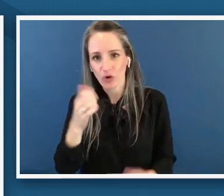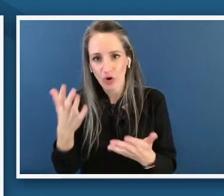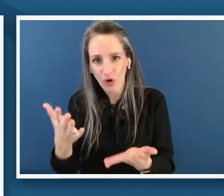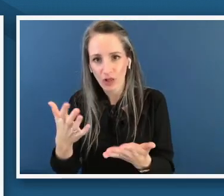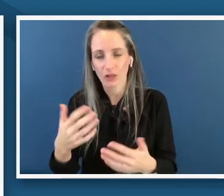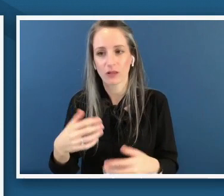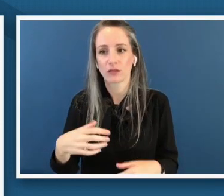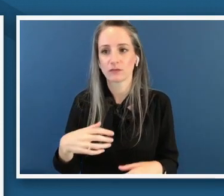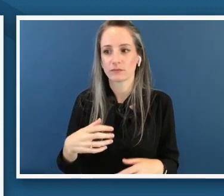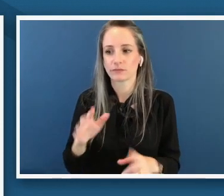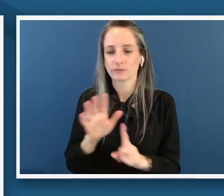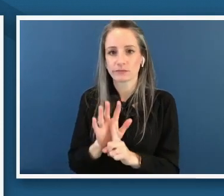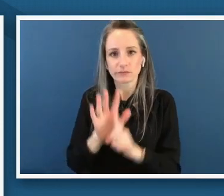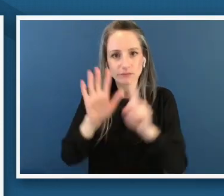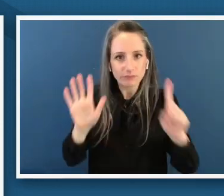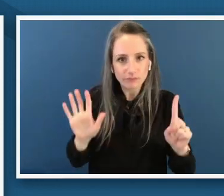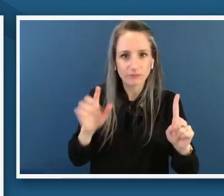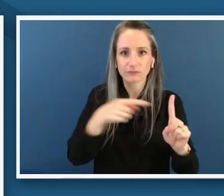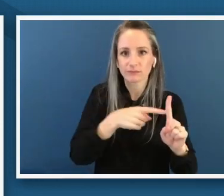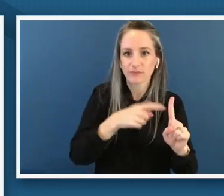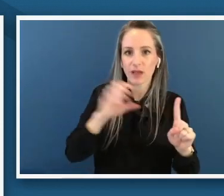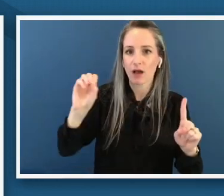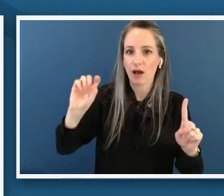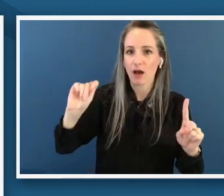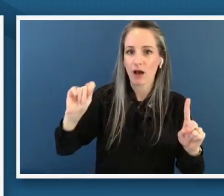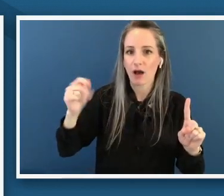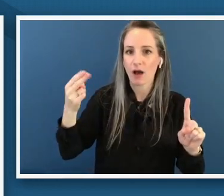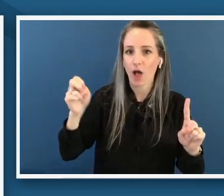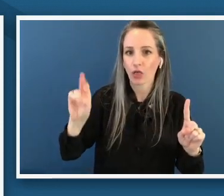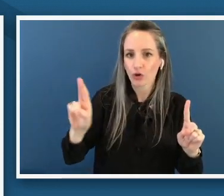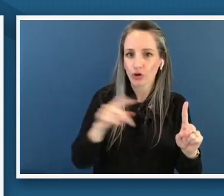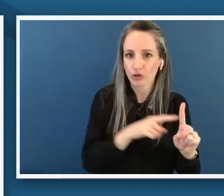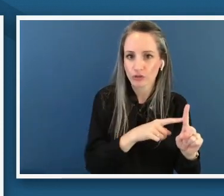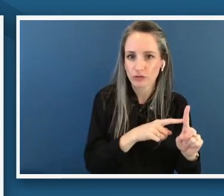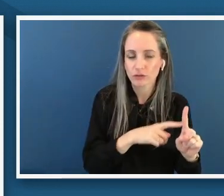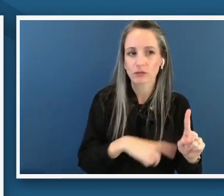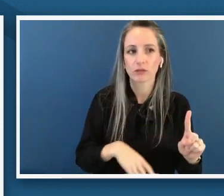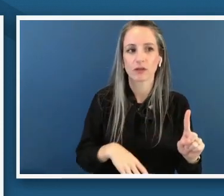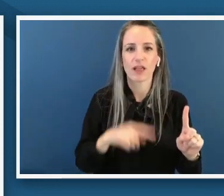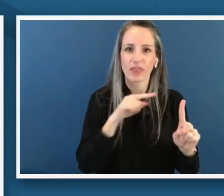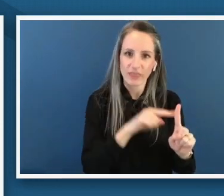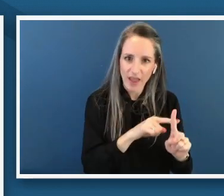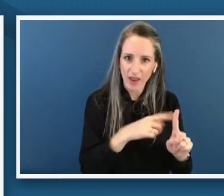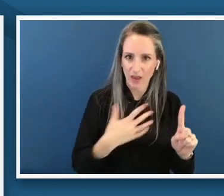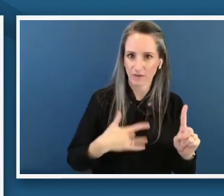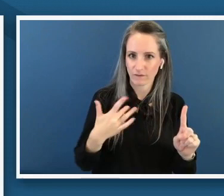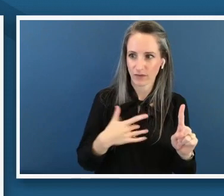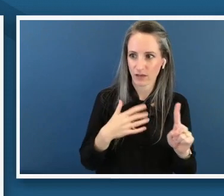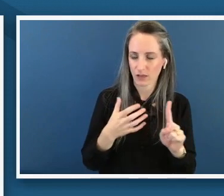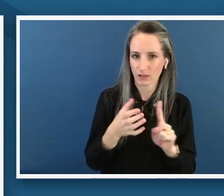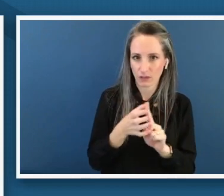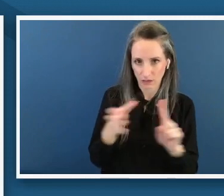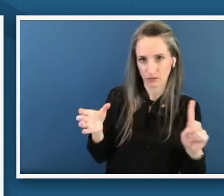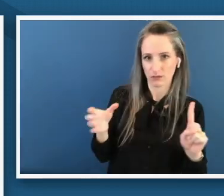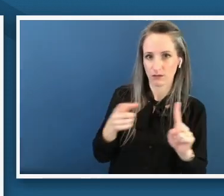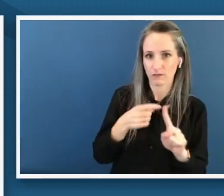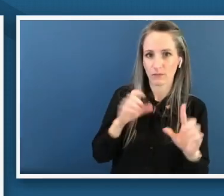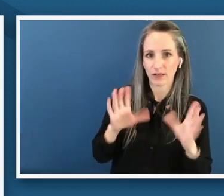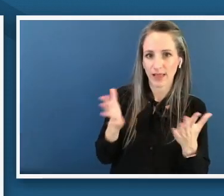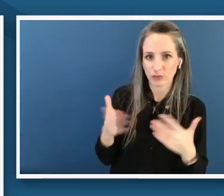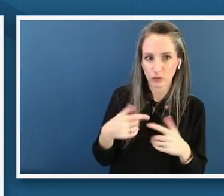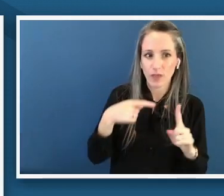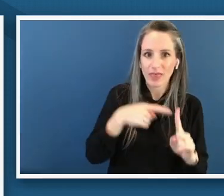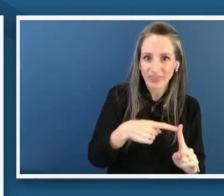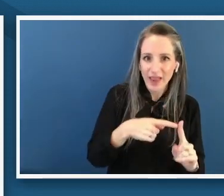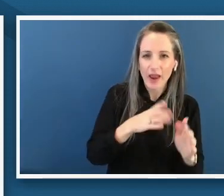others in their classrooms as children would become teachers who prioritize making sure that all kids